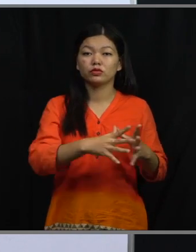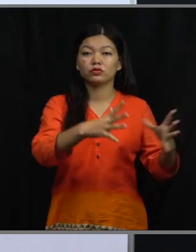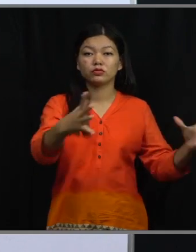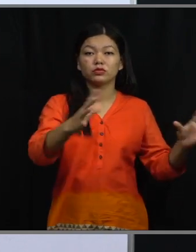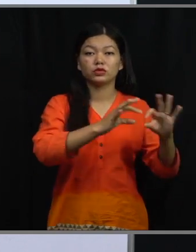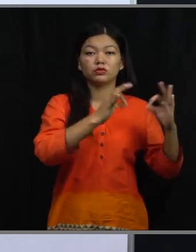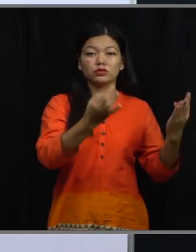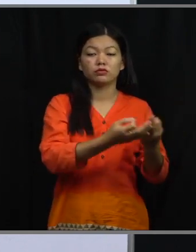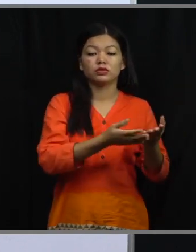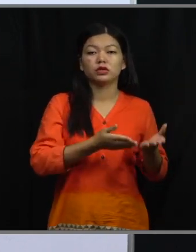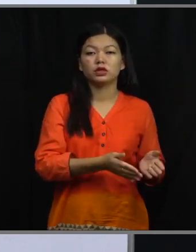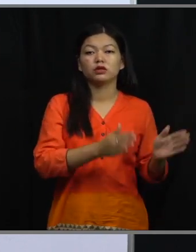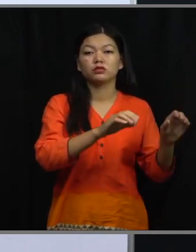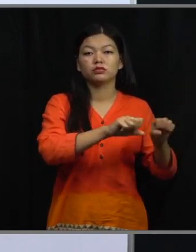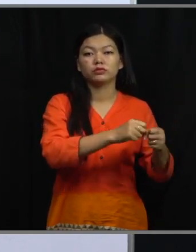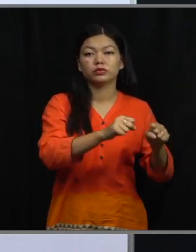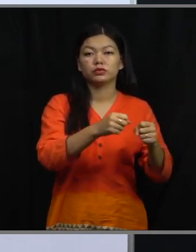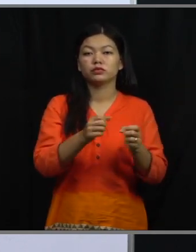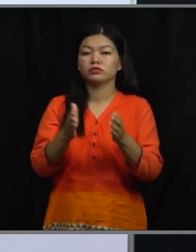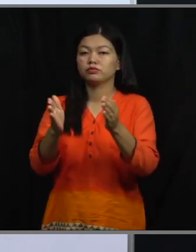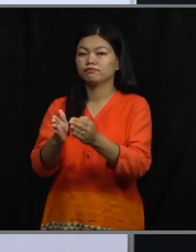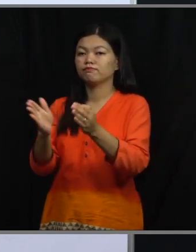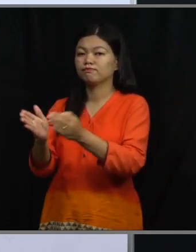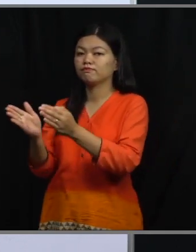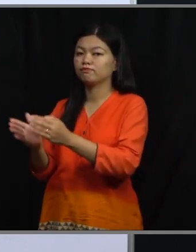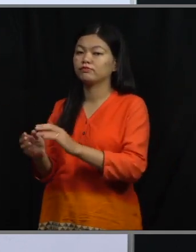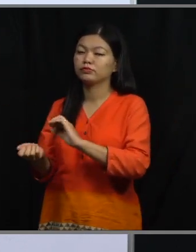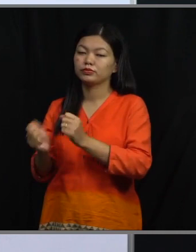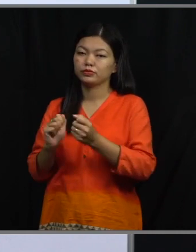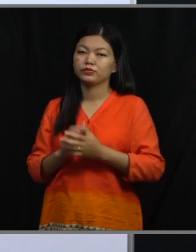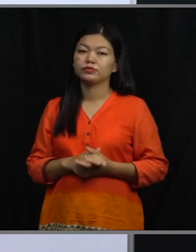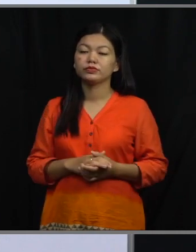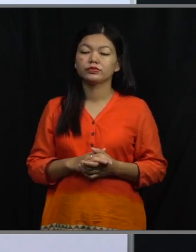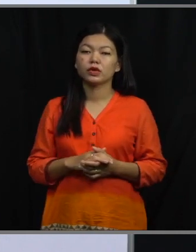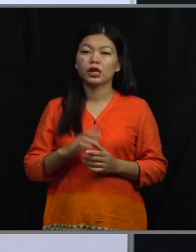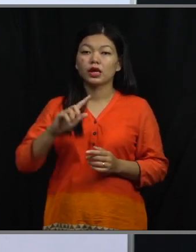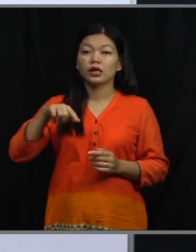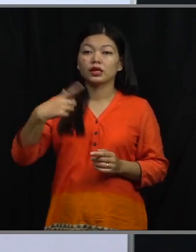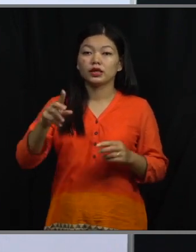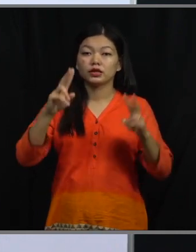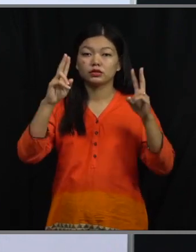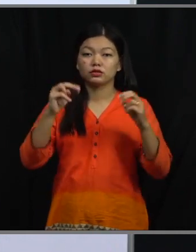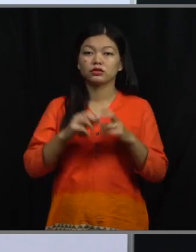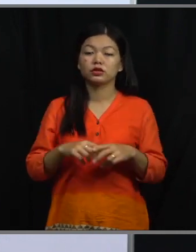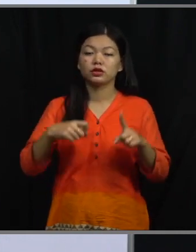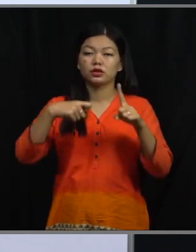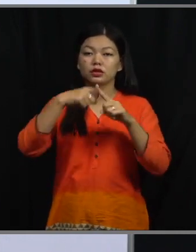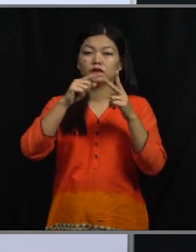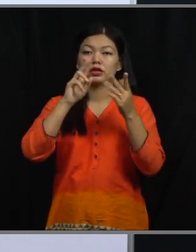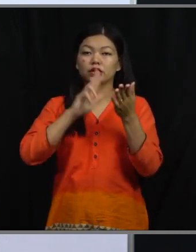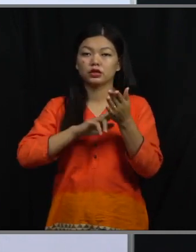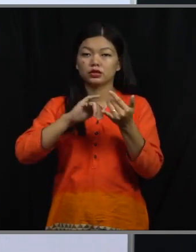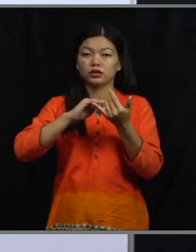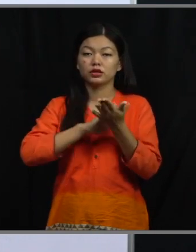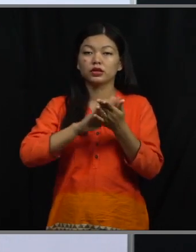is the kinship, okay? When we talk about the kinship, it simply means the relation, okay? Relation